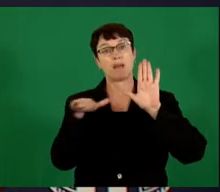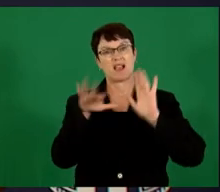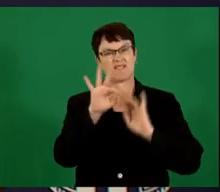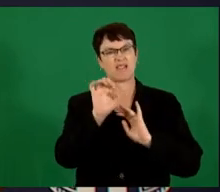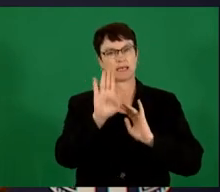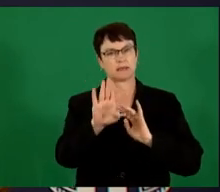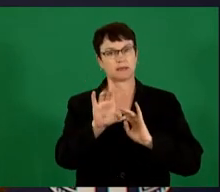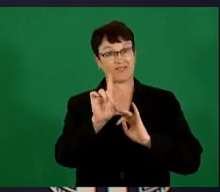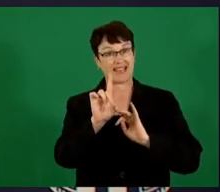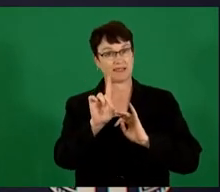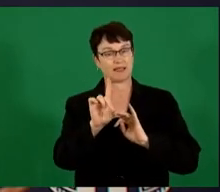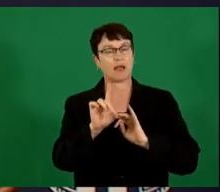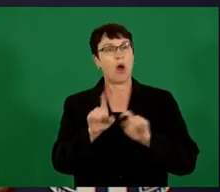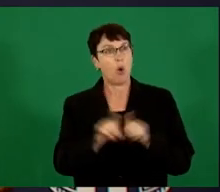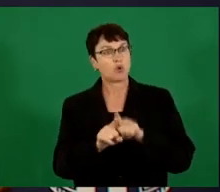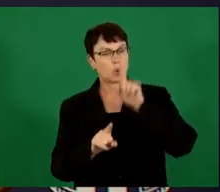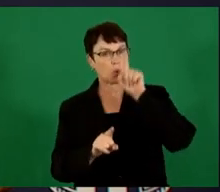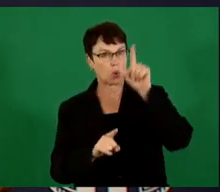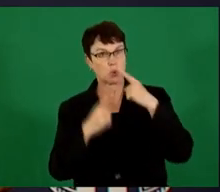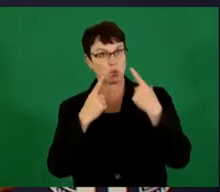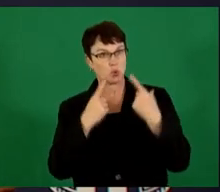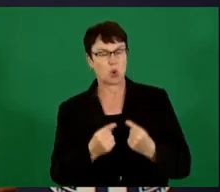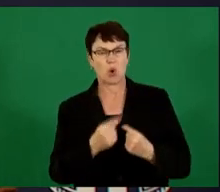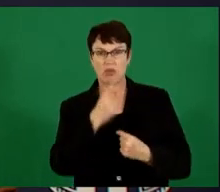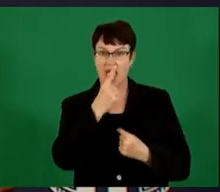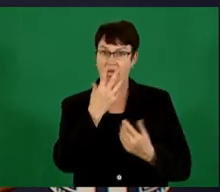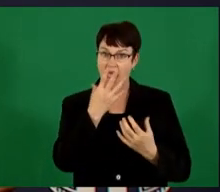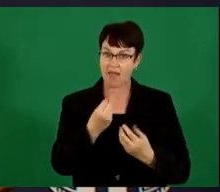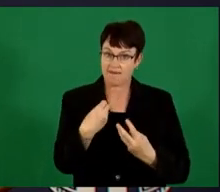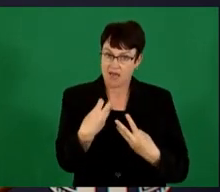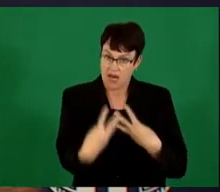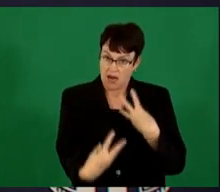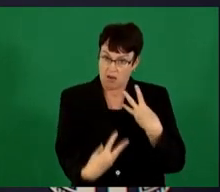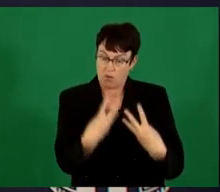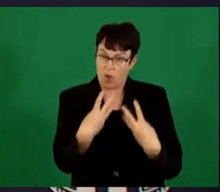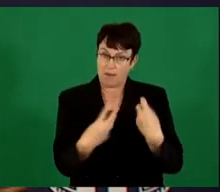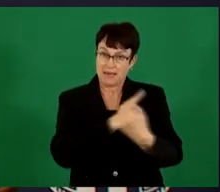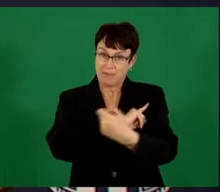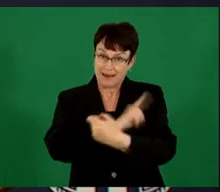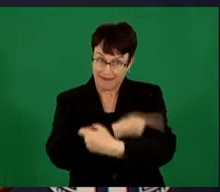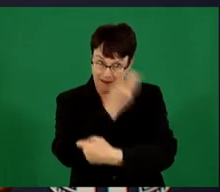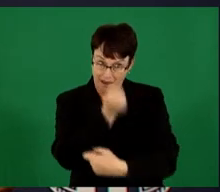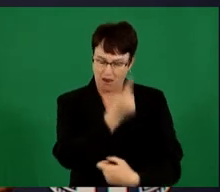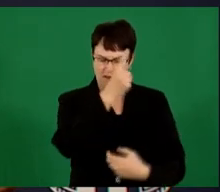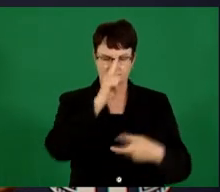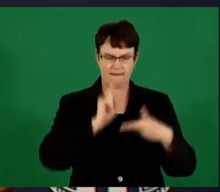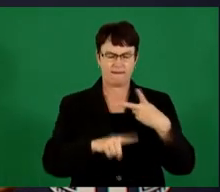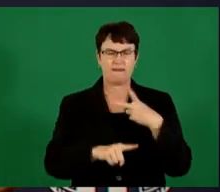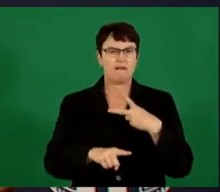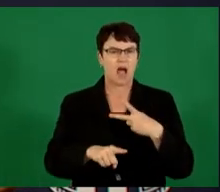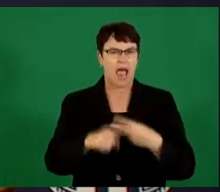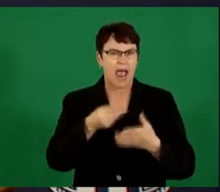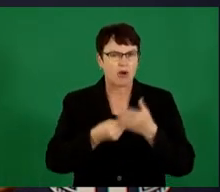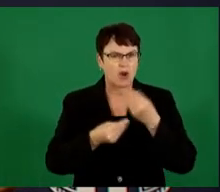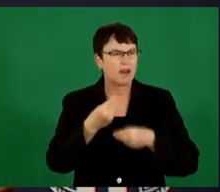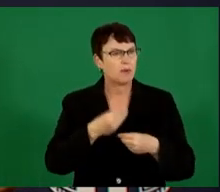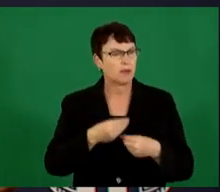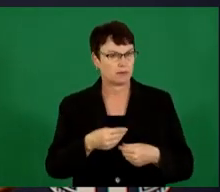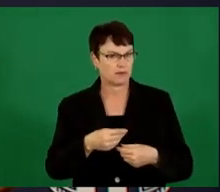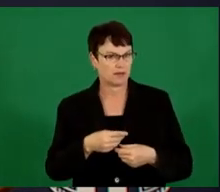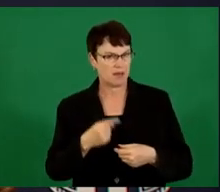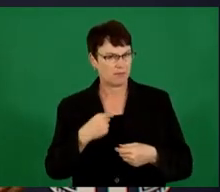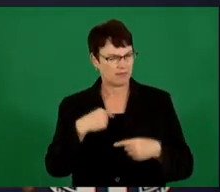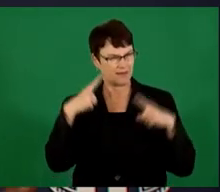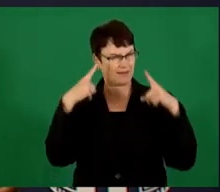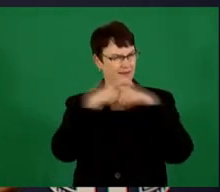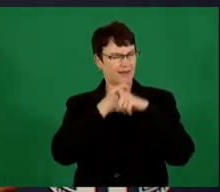also have got an employment mandate. And it just baffles me how little people read. If you